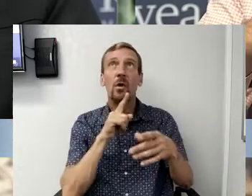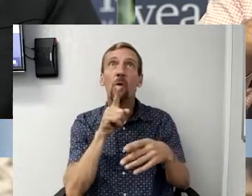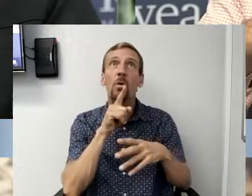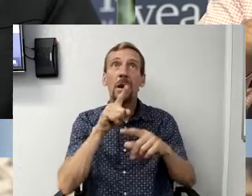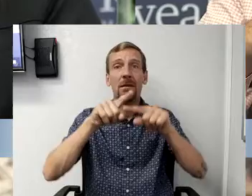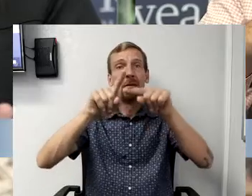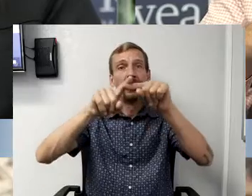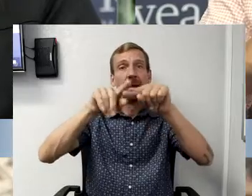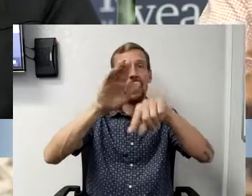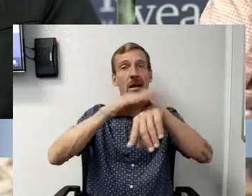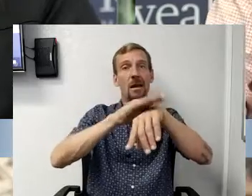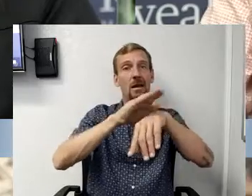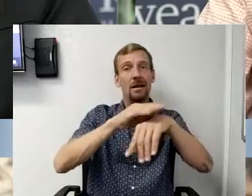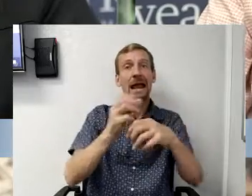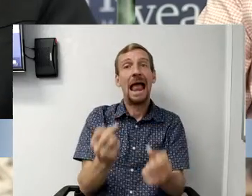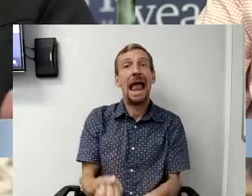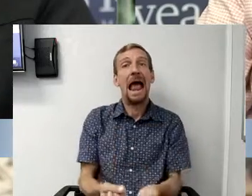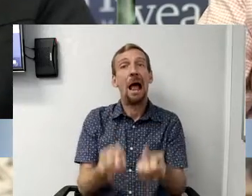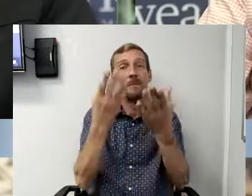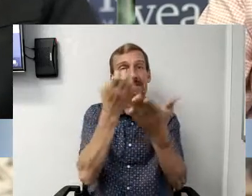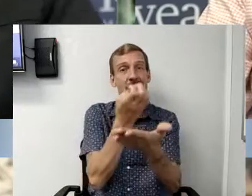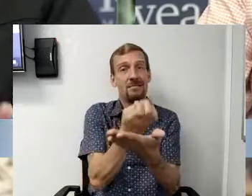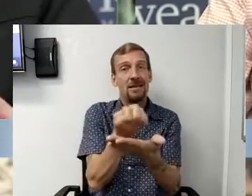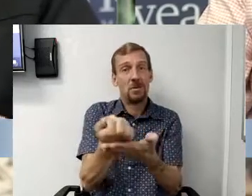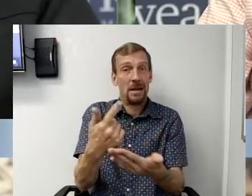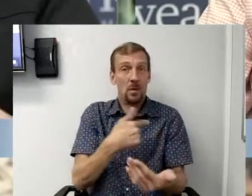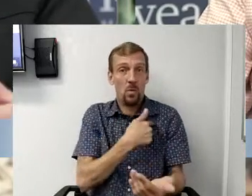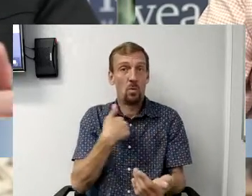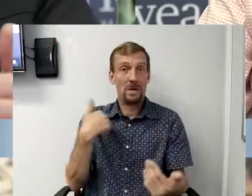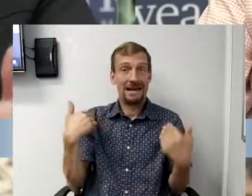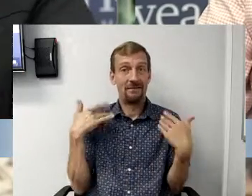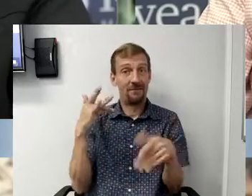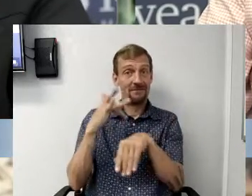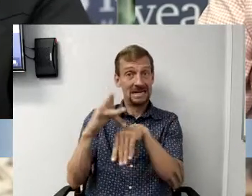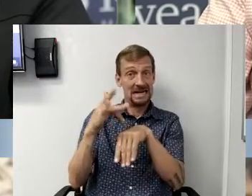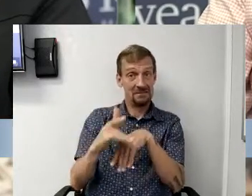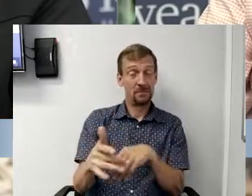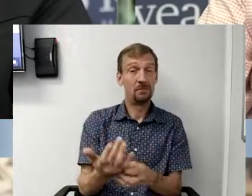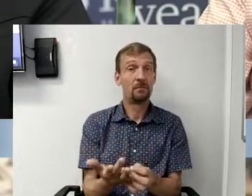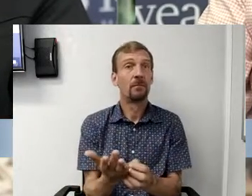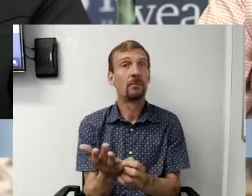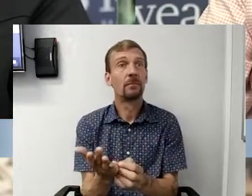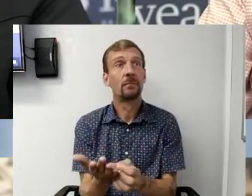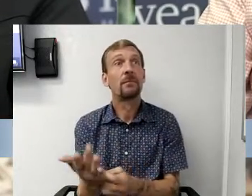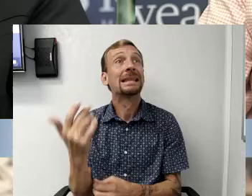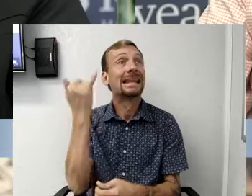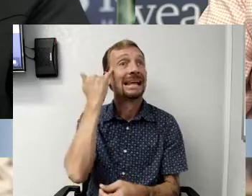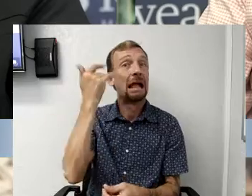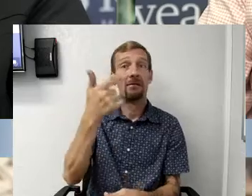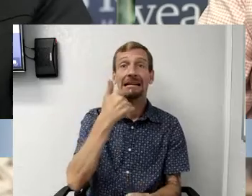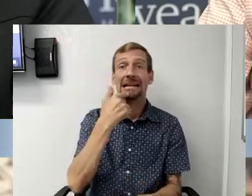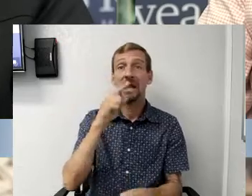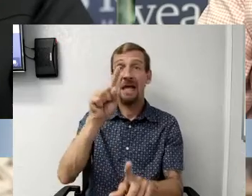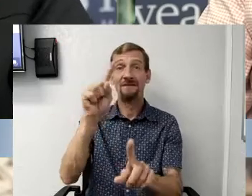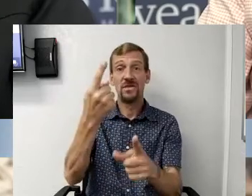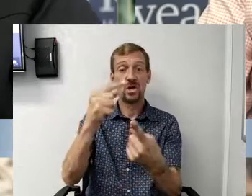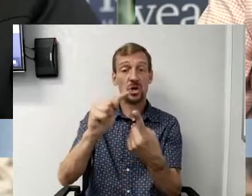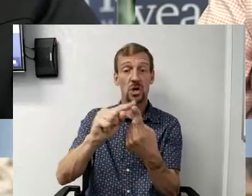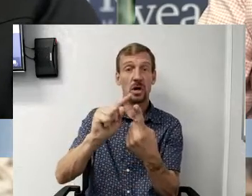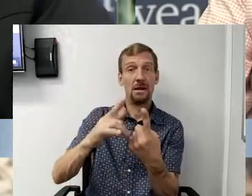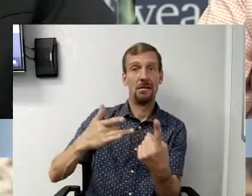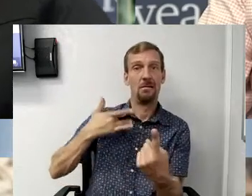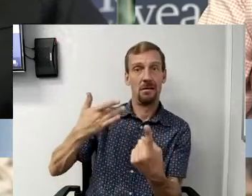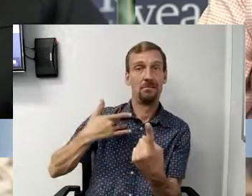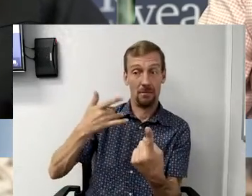scarcity of supplies. So when the CDC says you should test symptomatic individuals first, healthcare